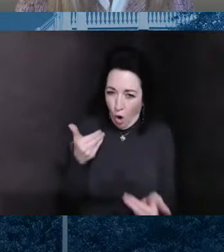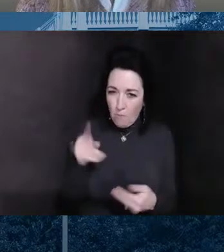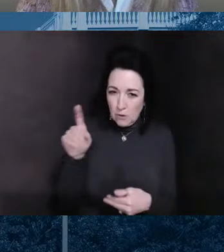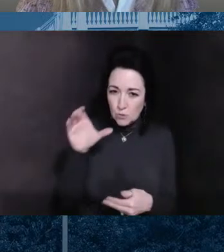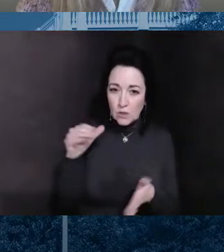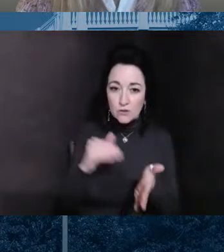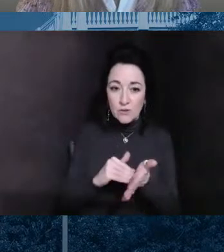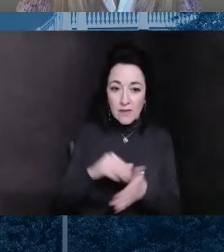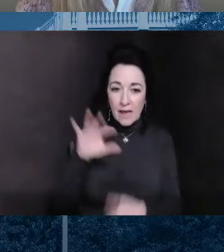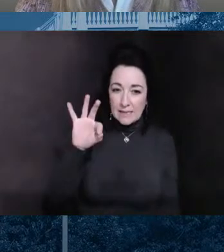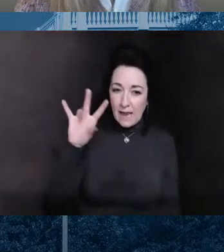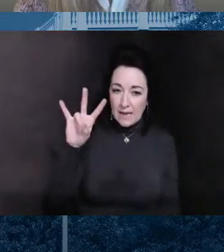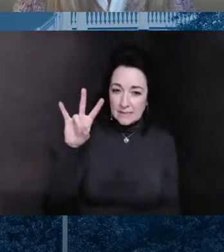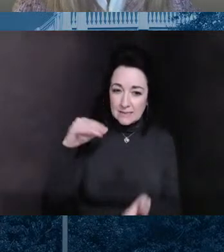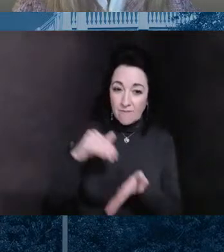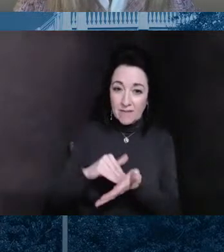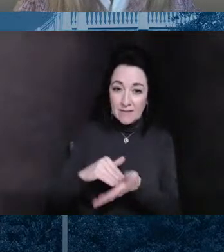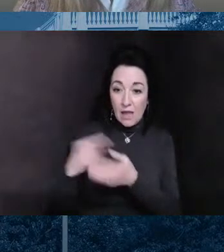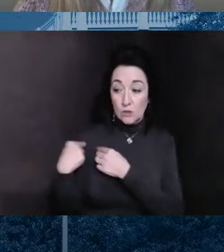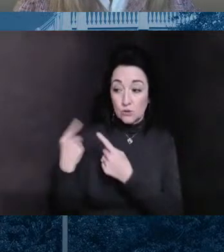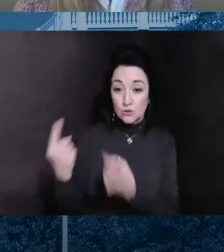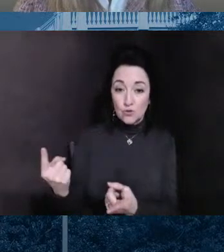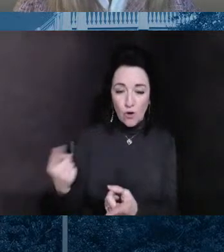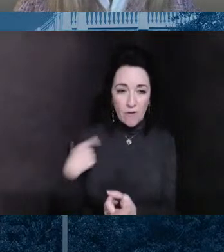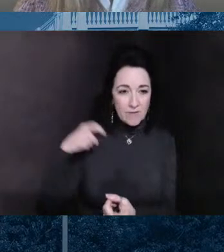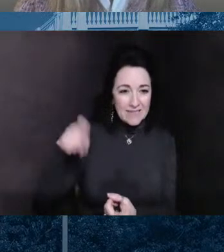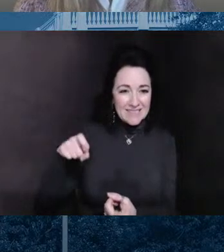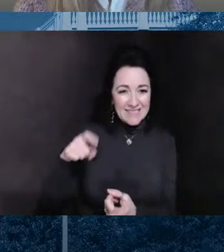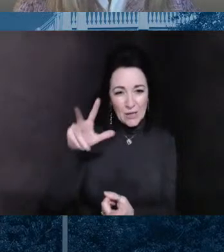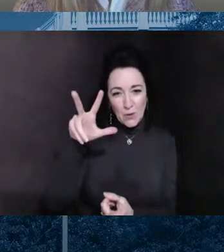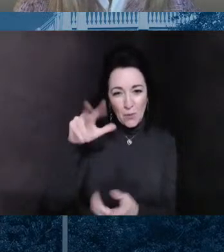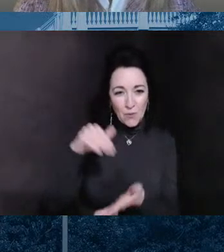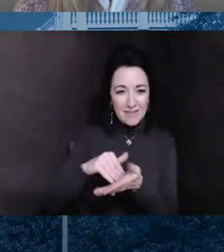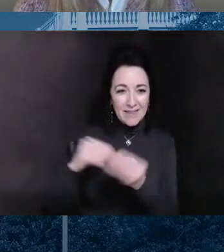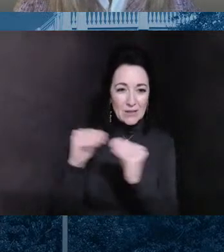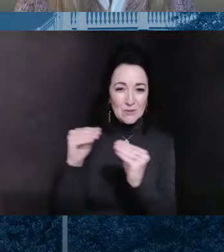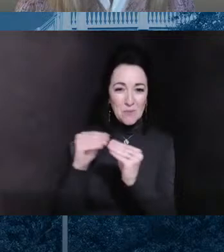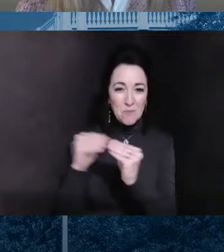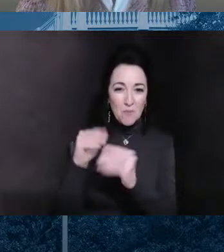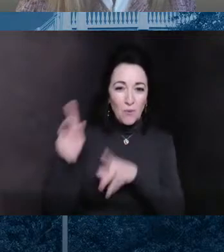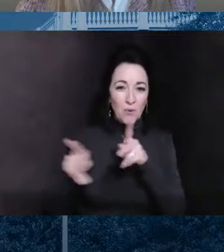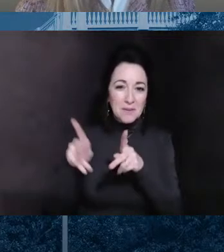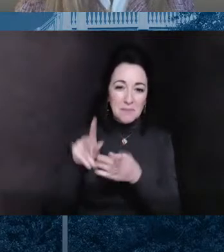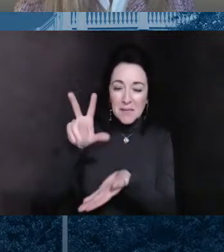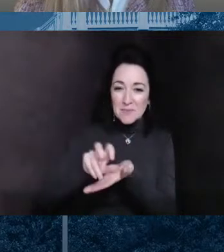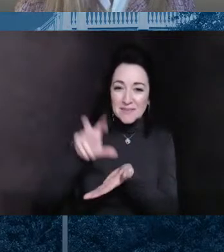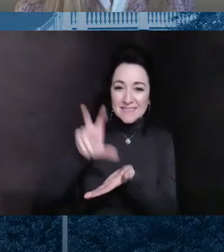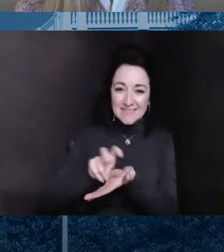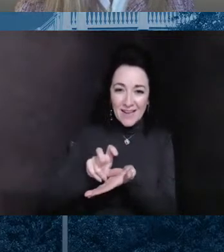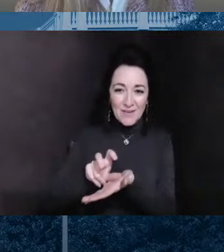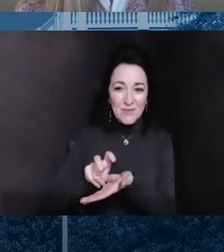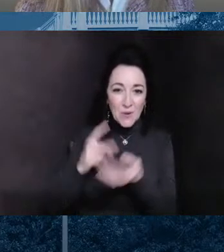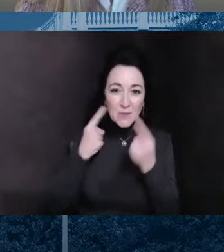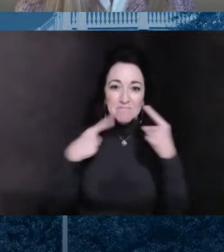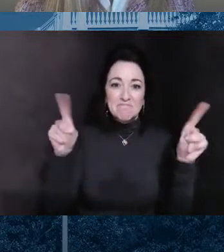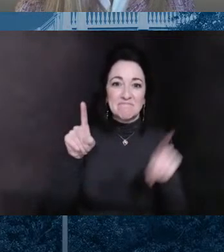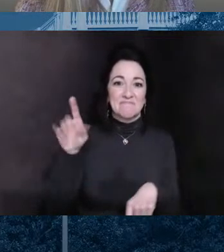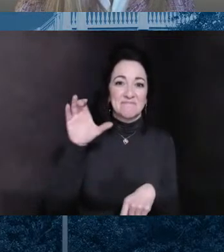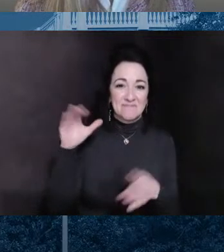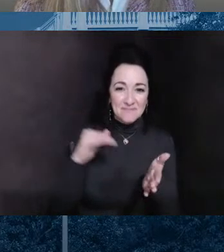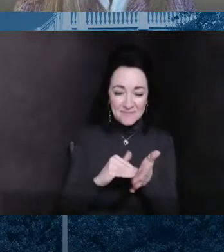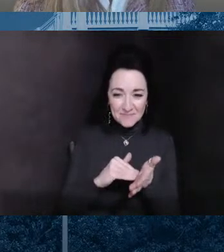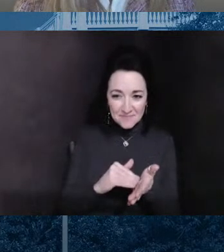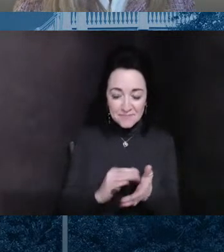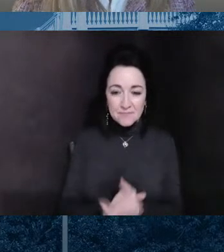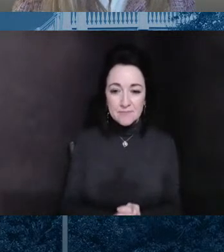need, looks like 3,000 more downloads to get over that milestone. So with that, again, I want to thank Dr. Rattay, tremendous